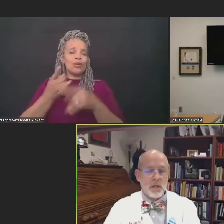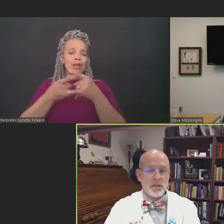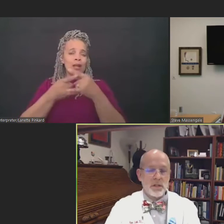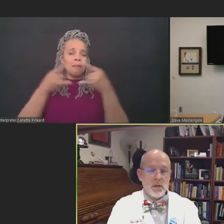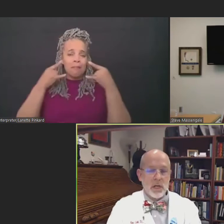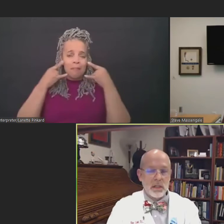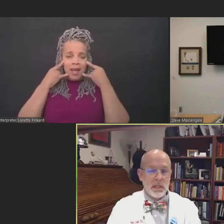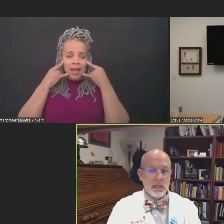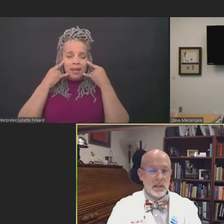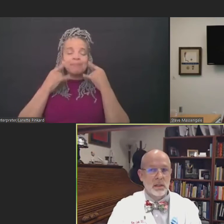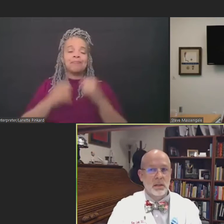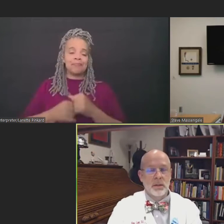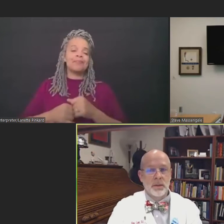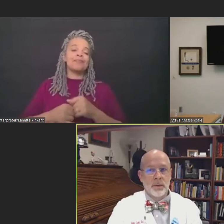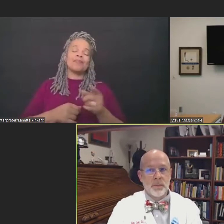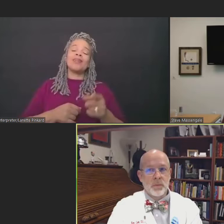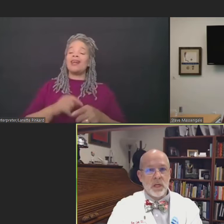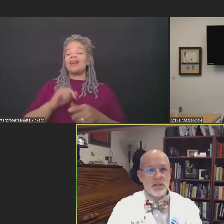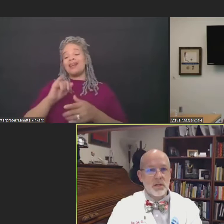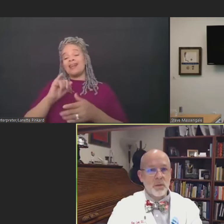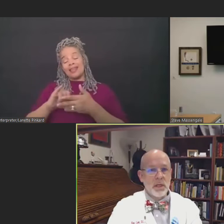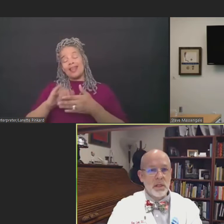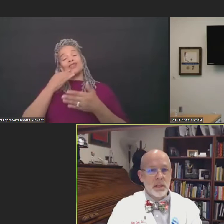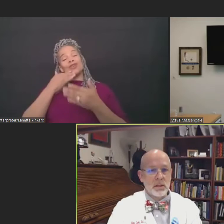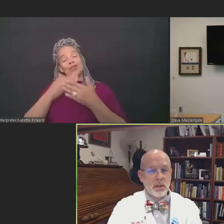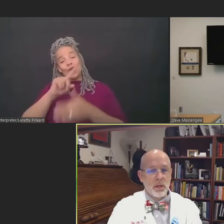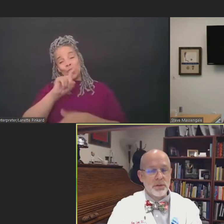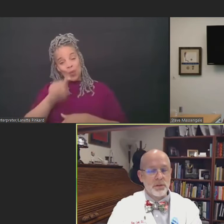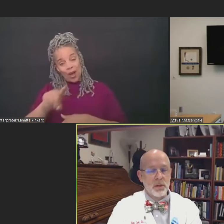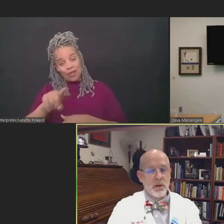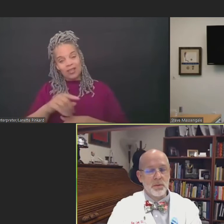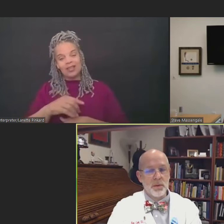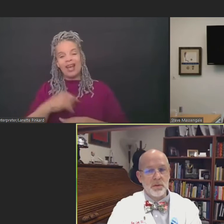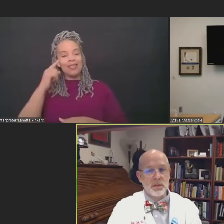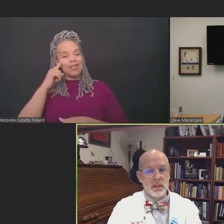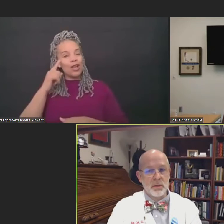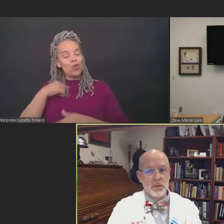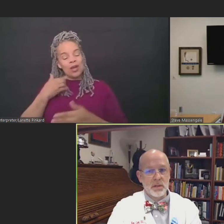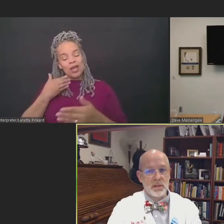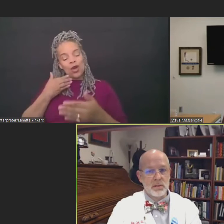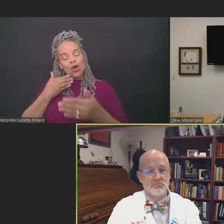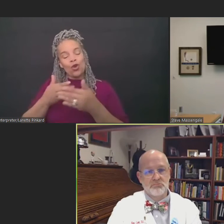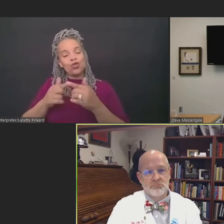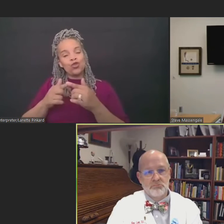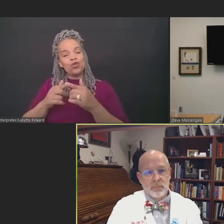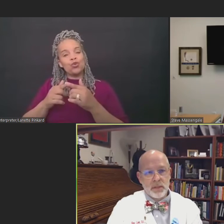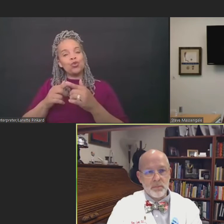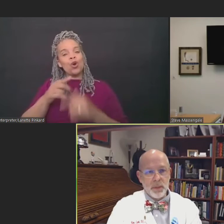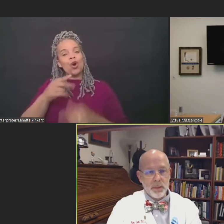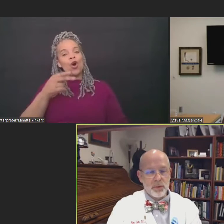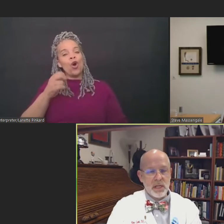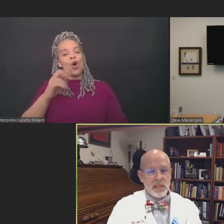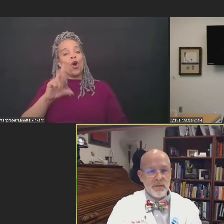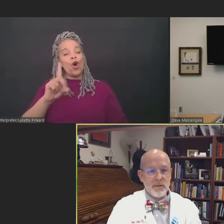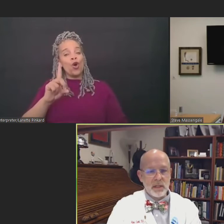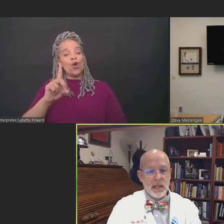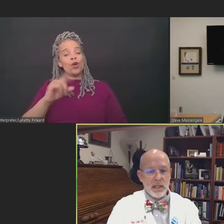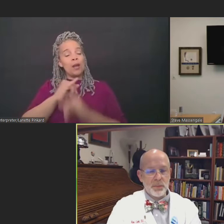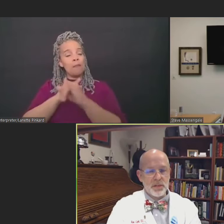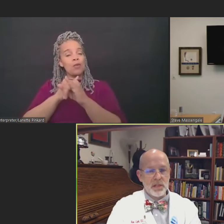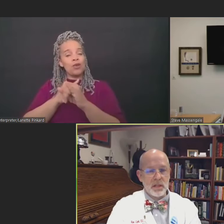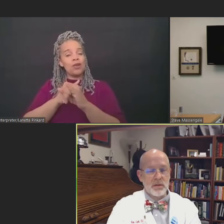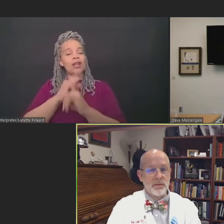a great question. I think until we get closer to herd immunity, which is, some people would say 70